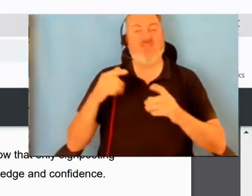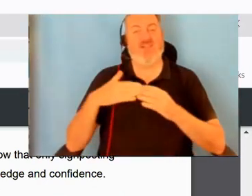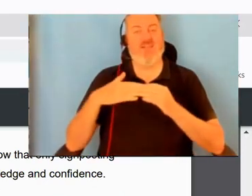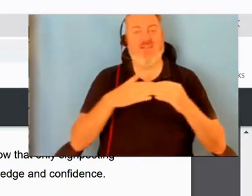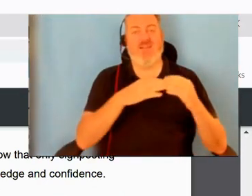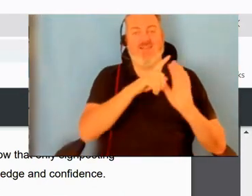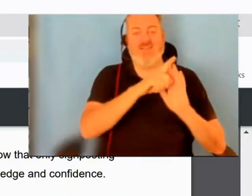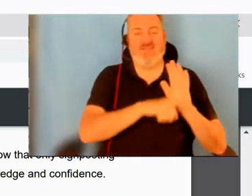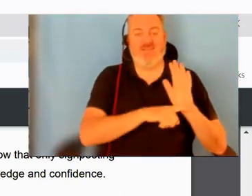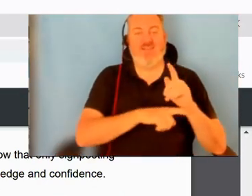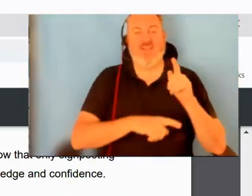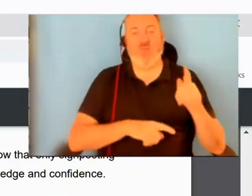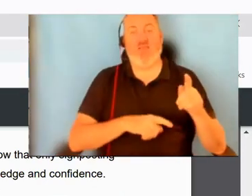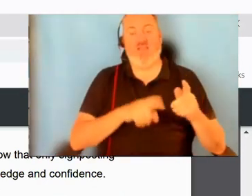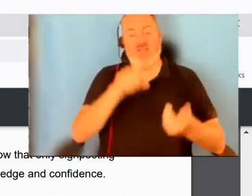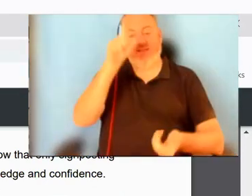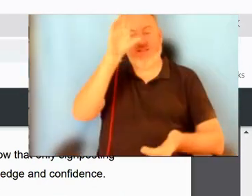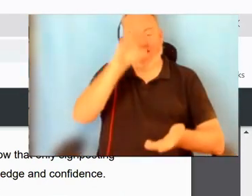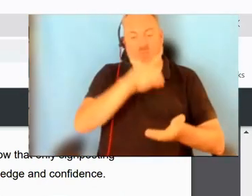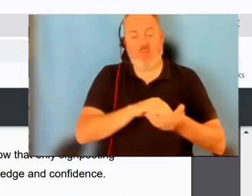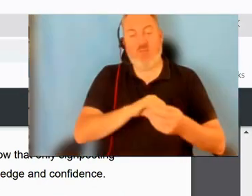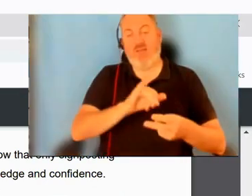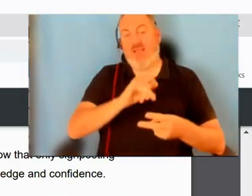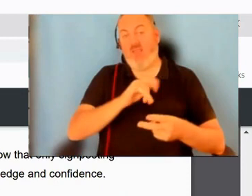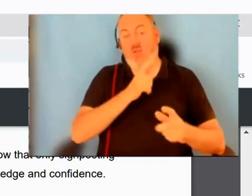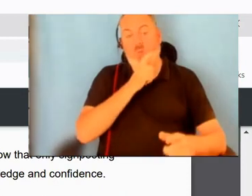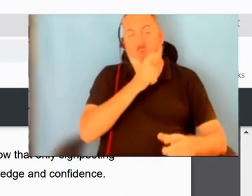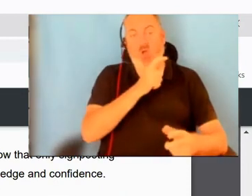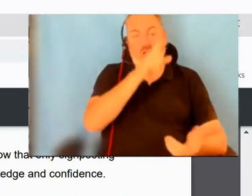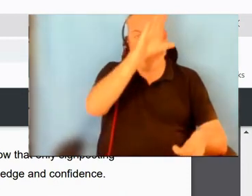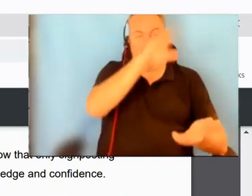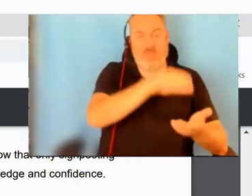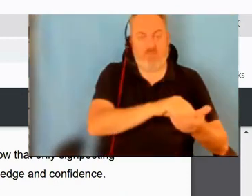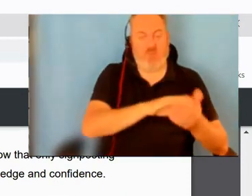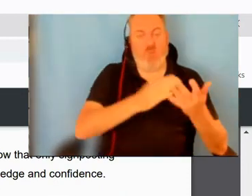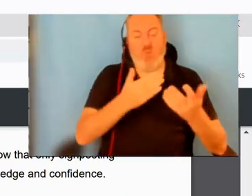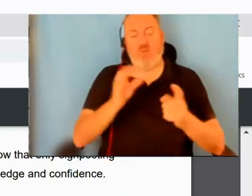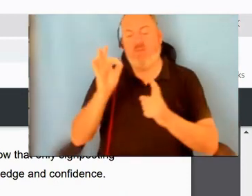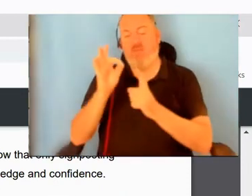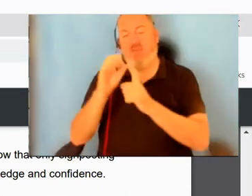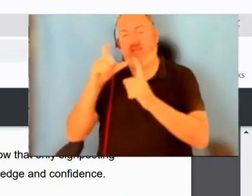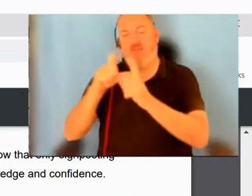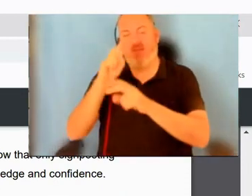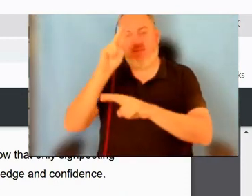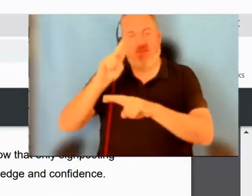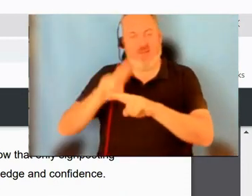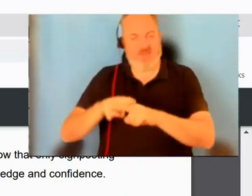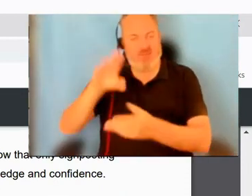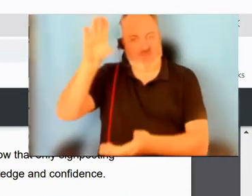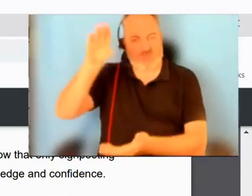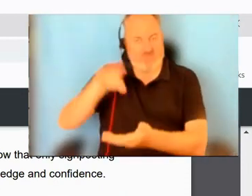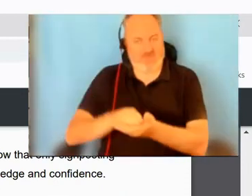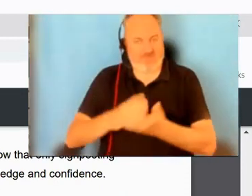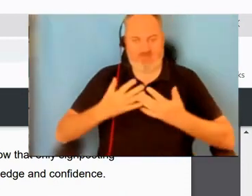accessed on our website in PDF and Word format. So this is just section 1 of about